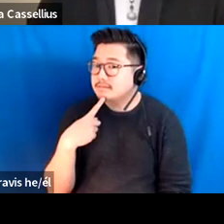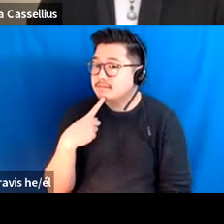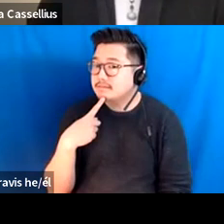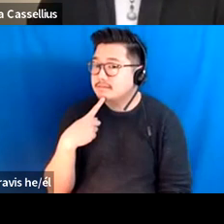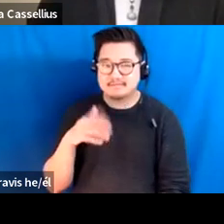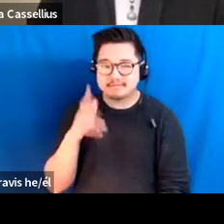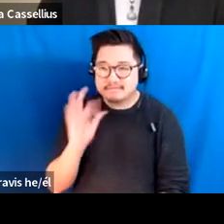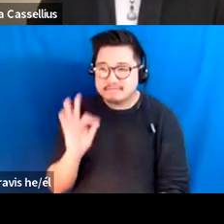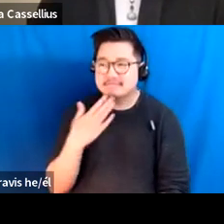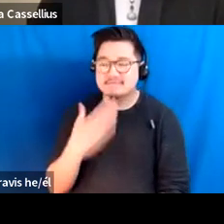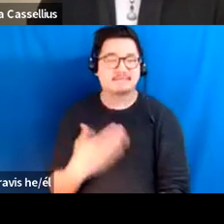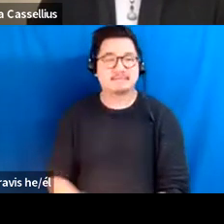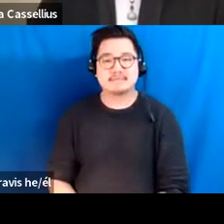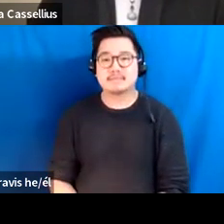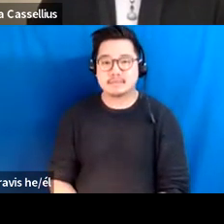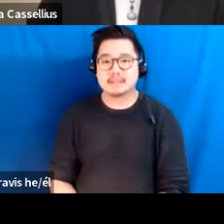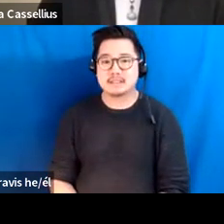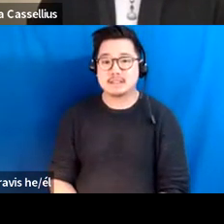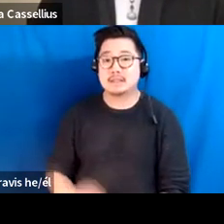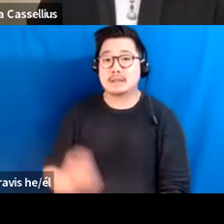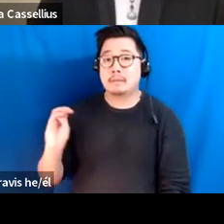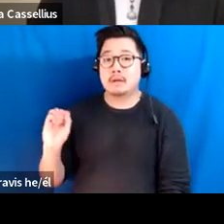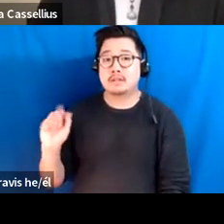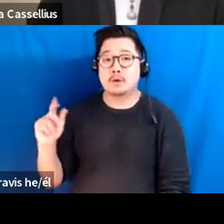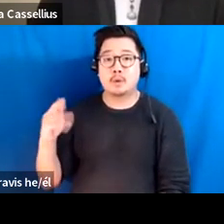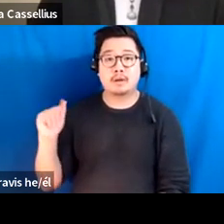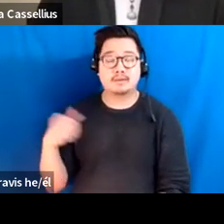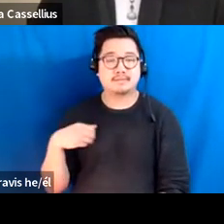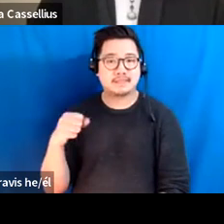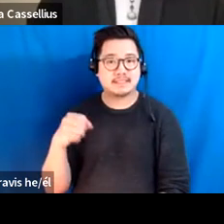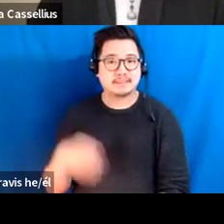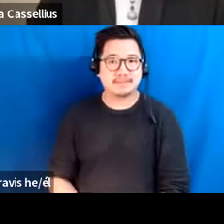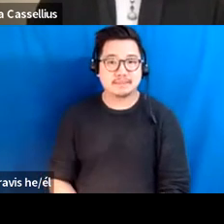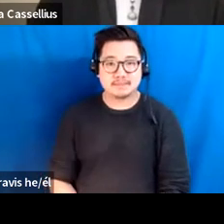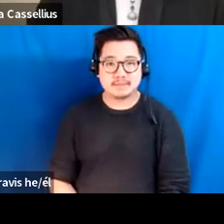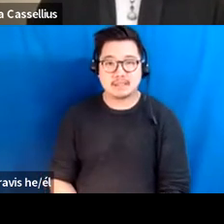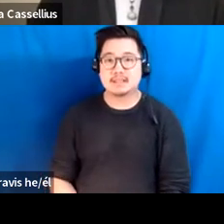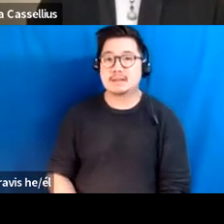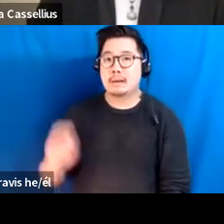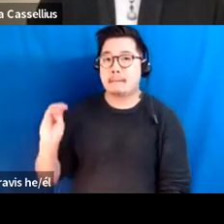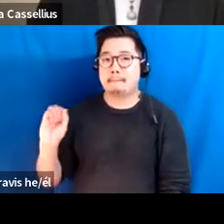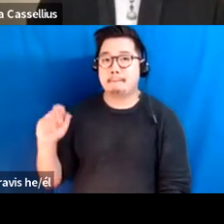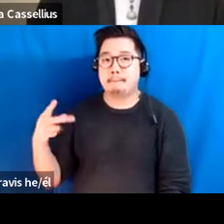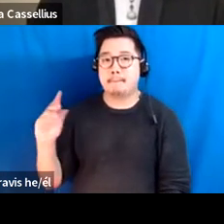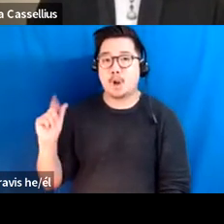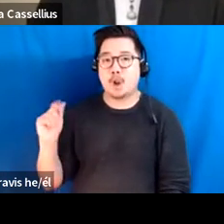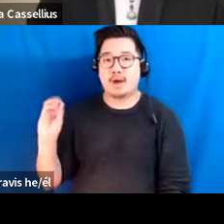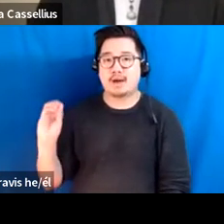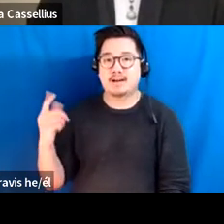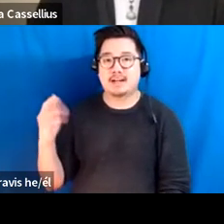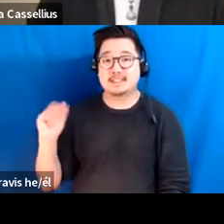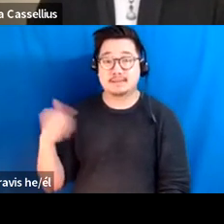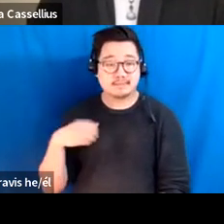you ms lopera yes ms polanco garcia yes